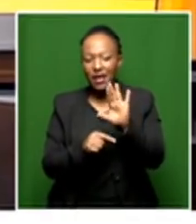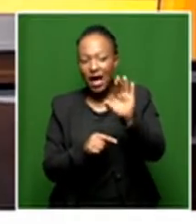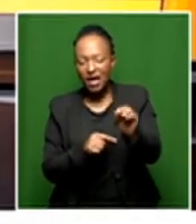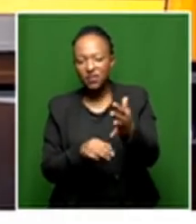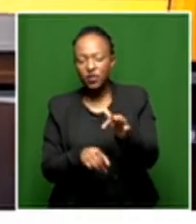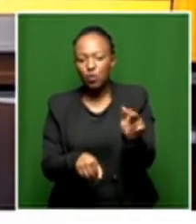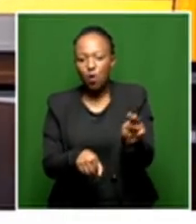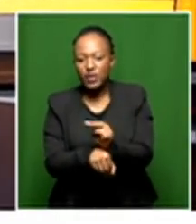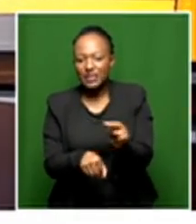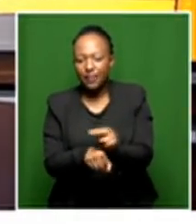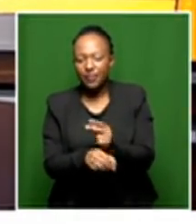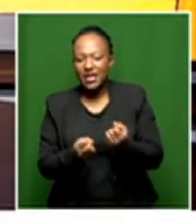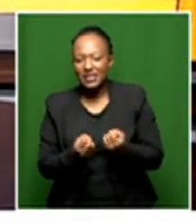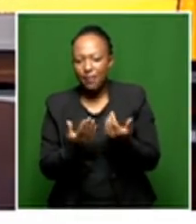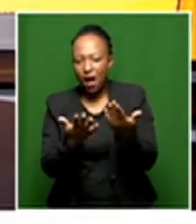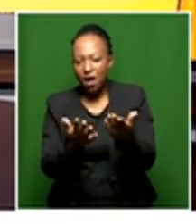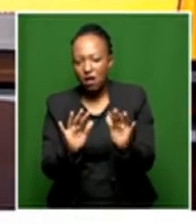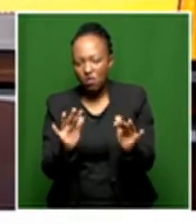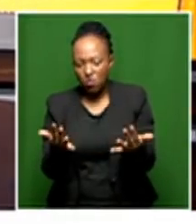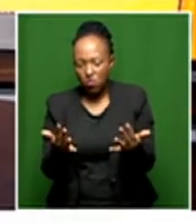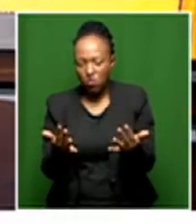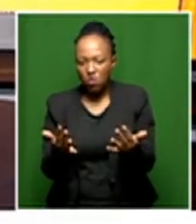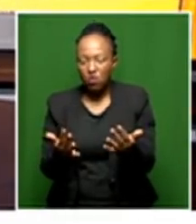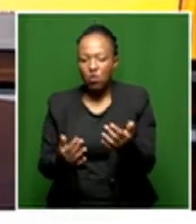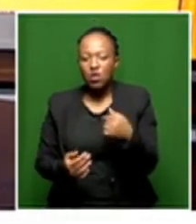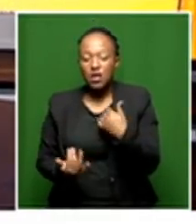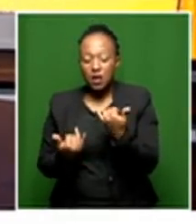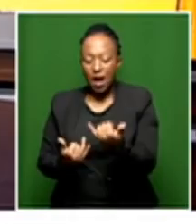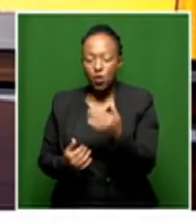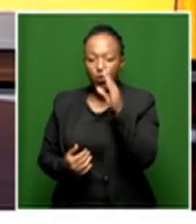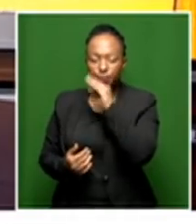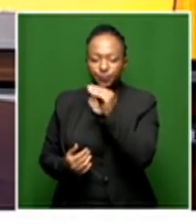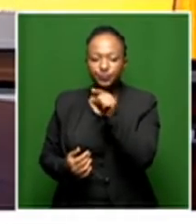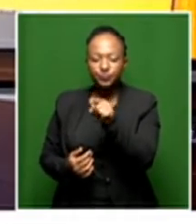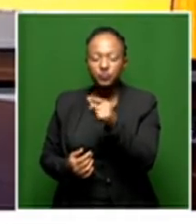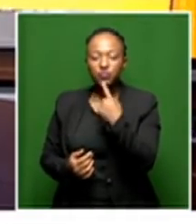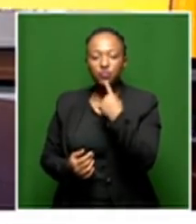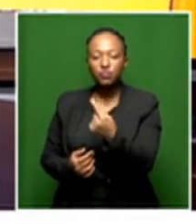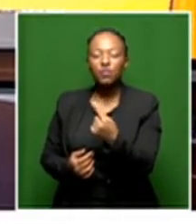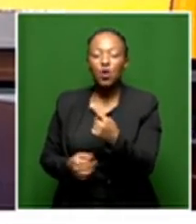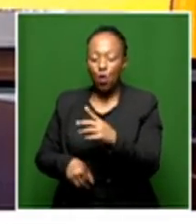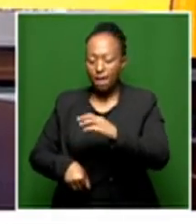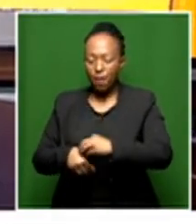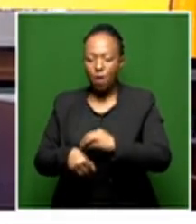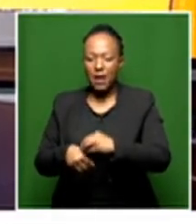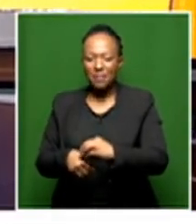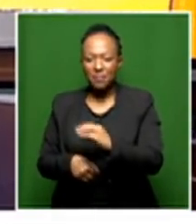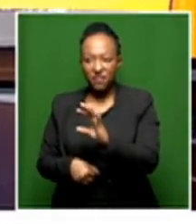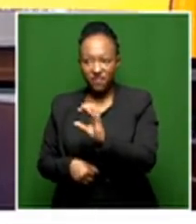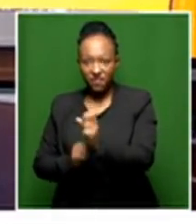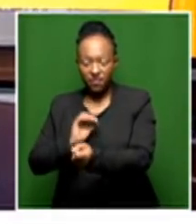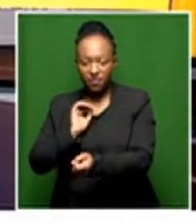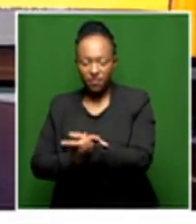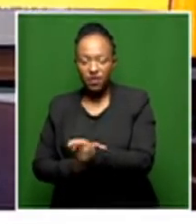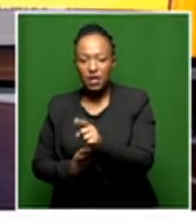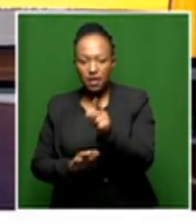the network supply. So, speaking of, and as you said, when there are problems, people then